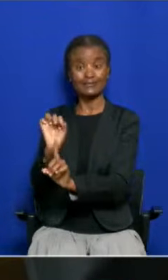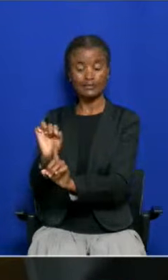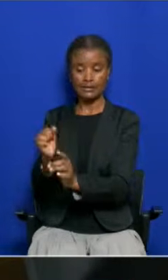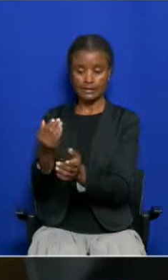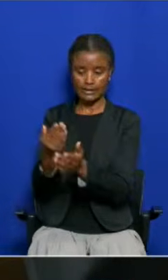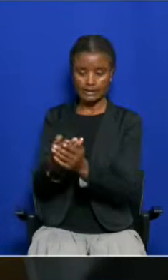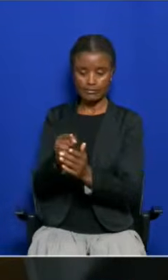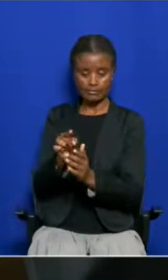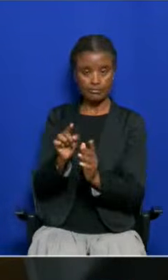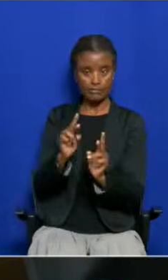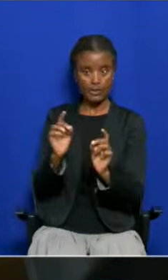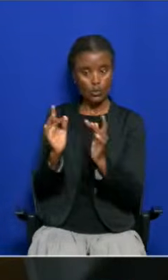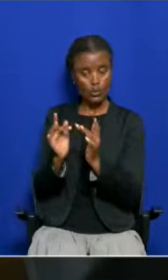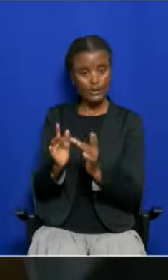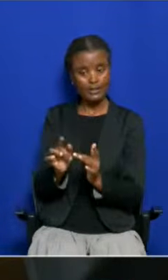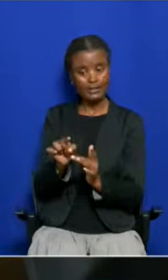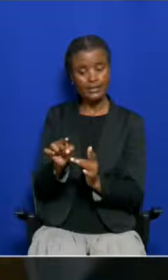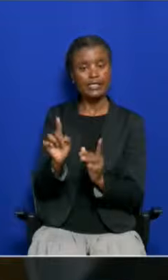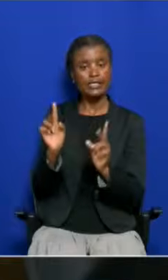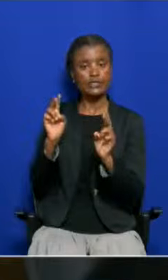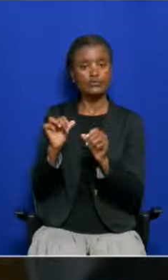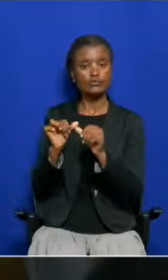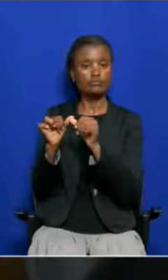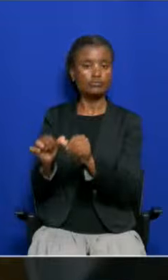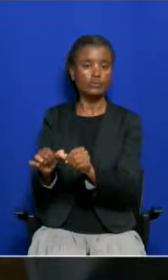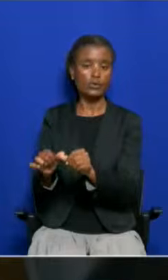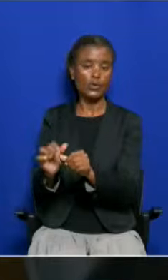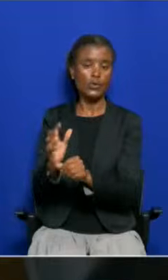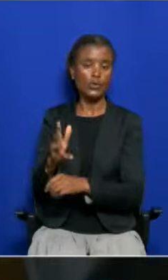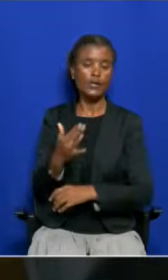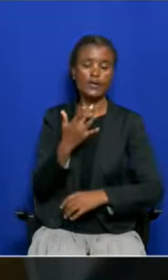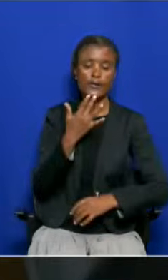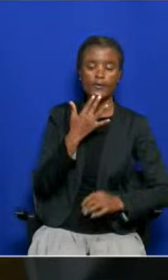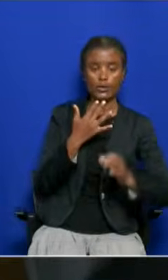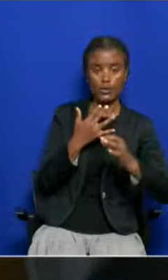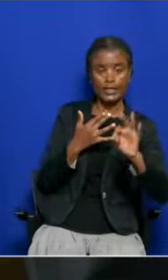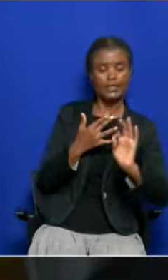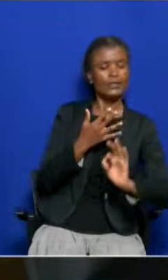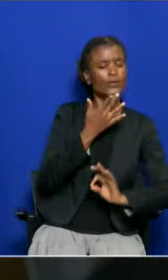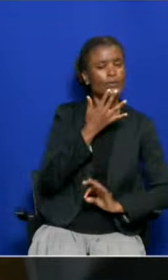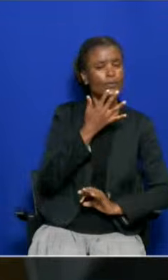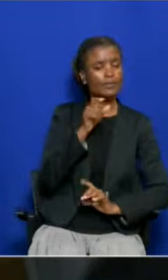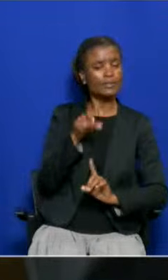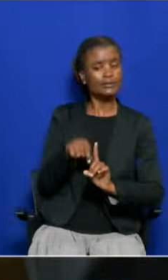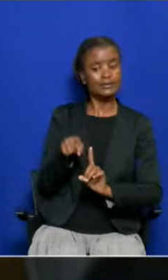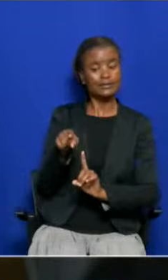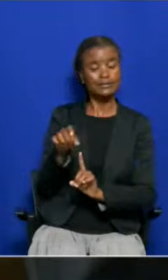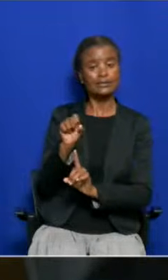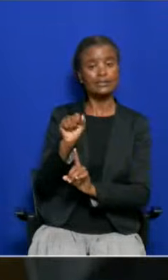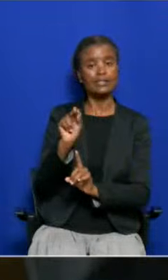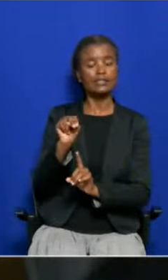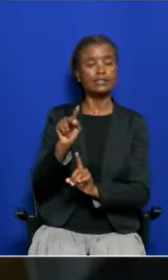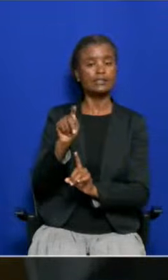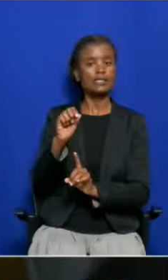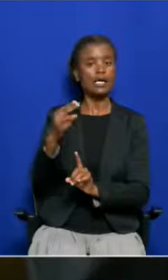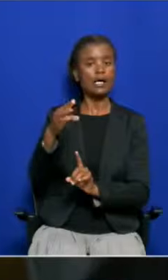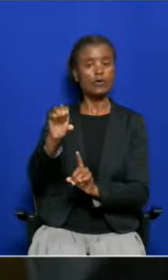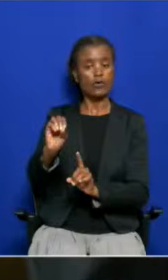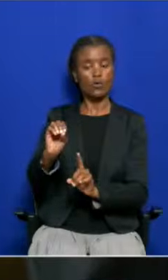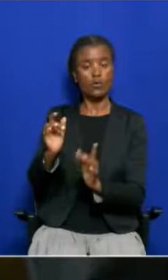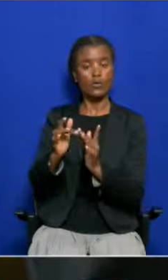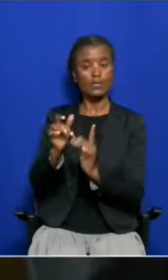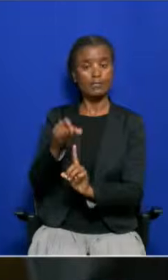correct. Do you know who was the Santaco contact person and who was the SAPS or ministry contact